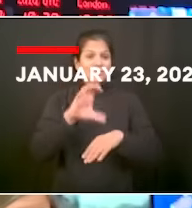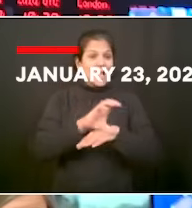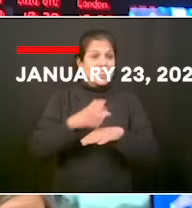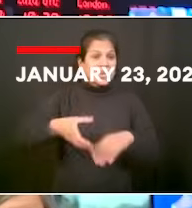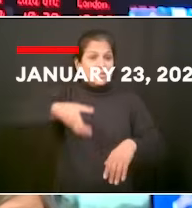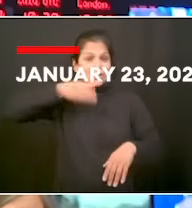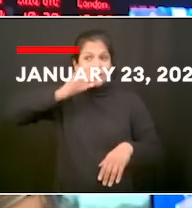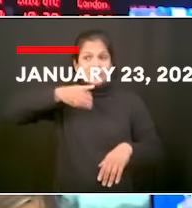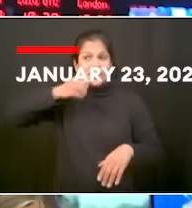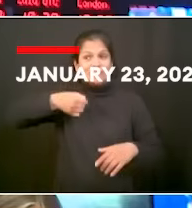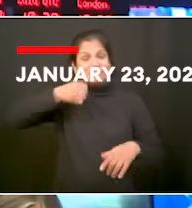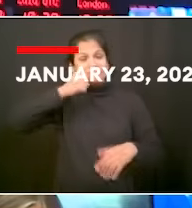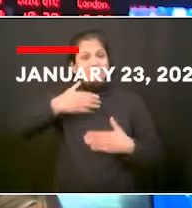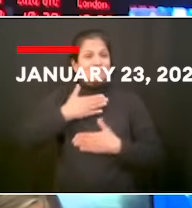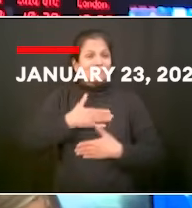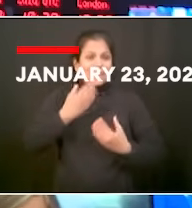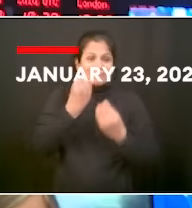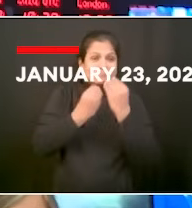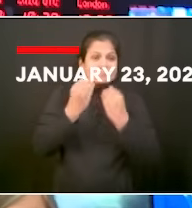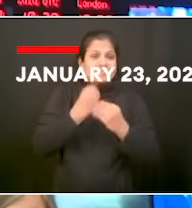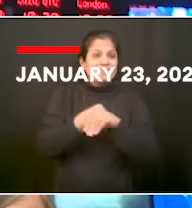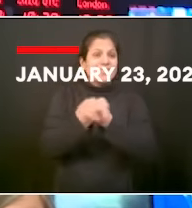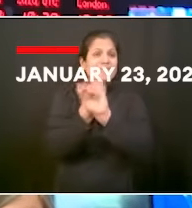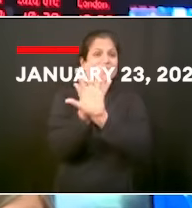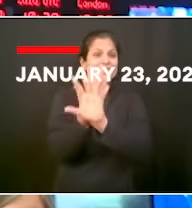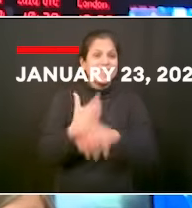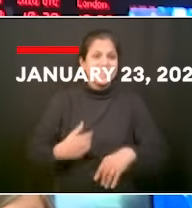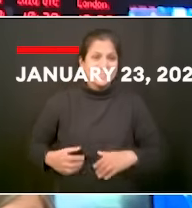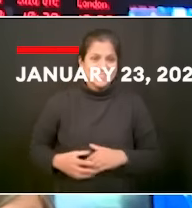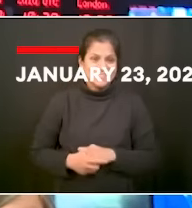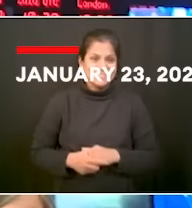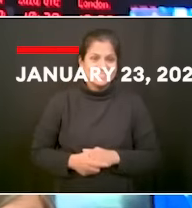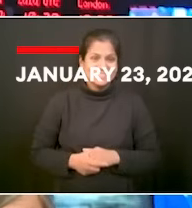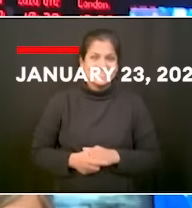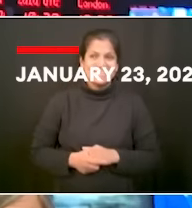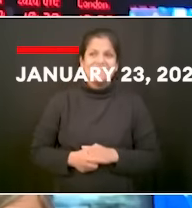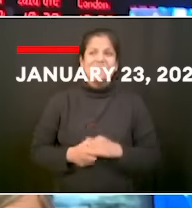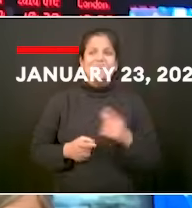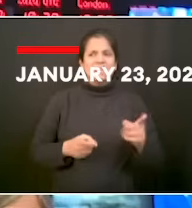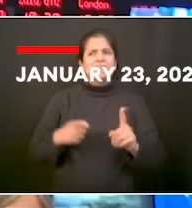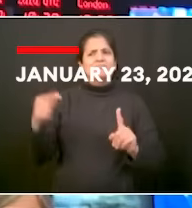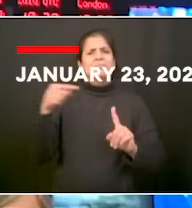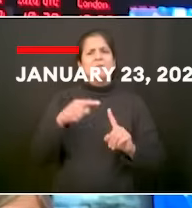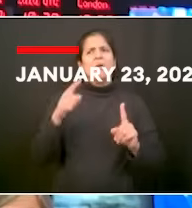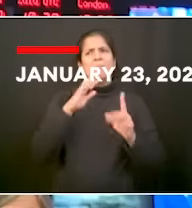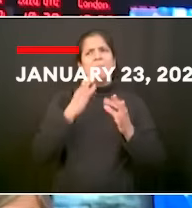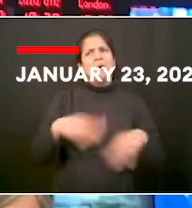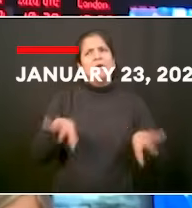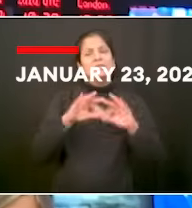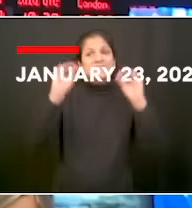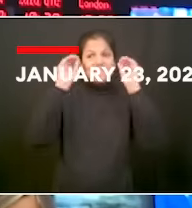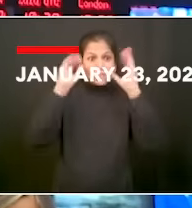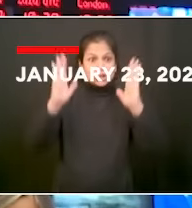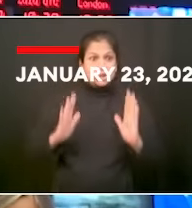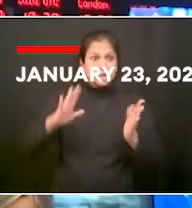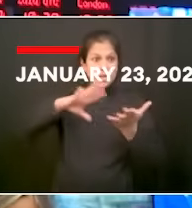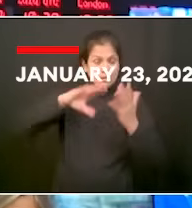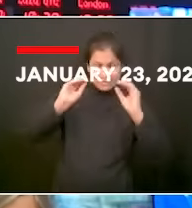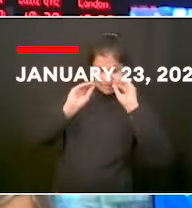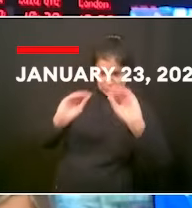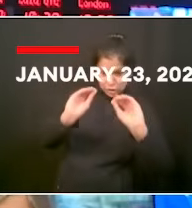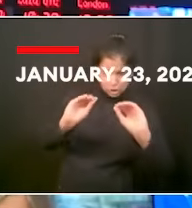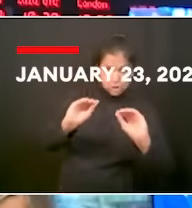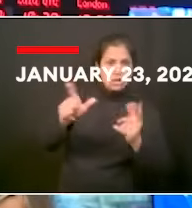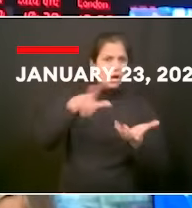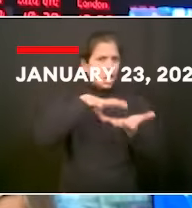to make sure that instruction continues even when it's disrupted by weather, or attempted to be disrupted by weather patterns.